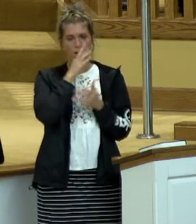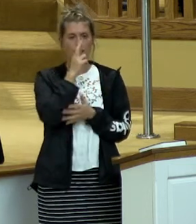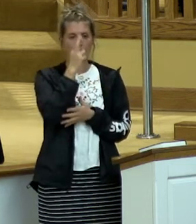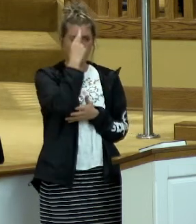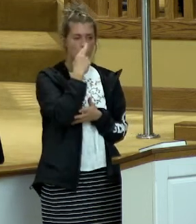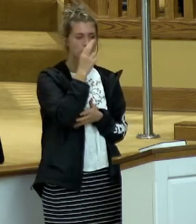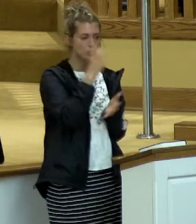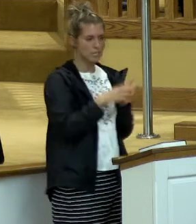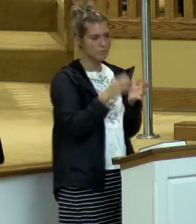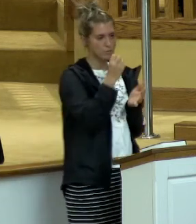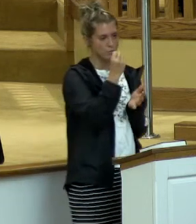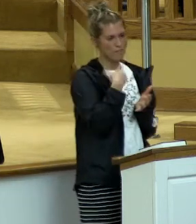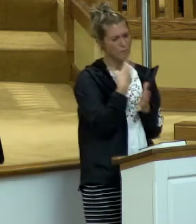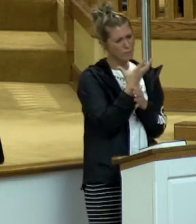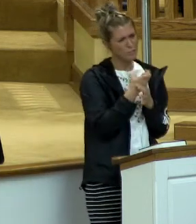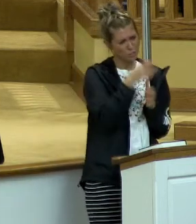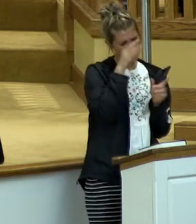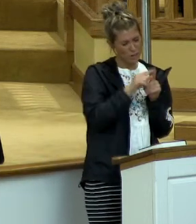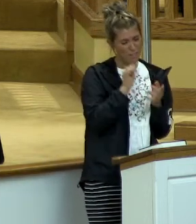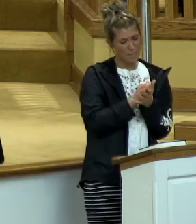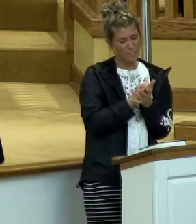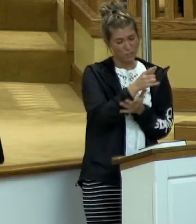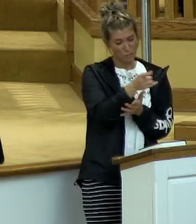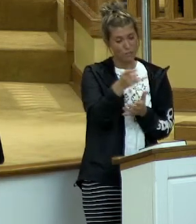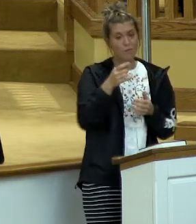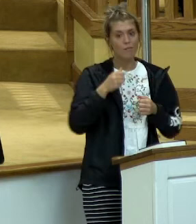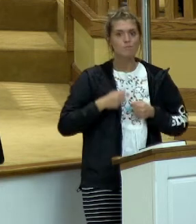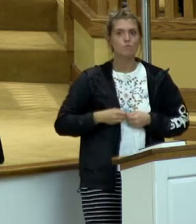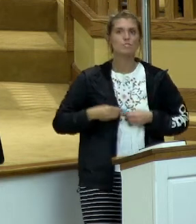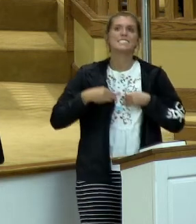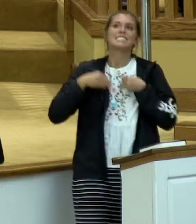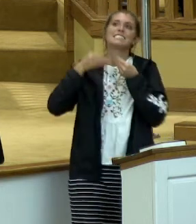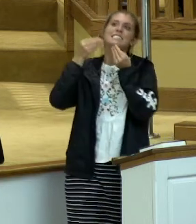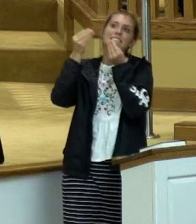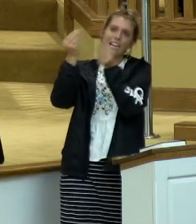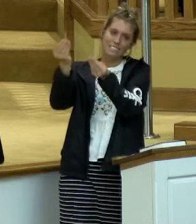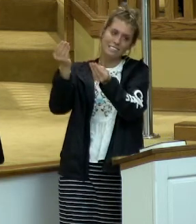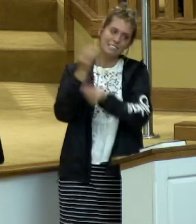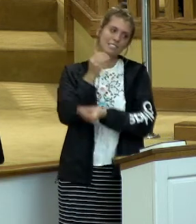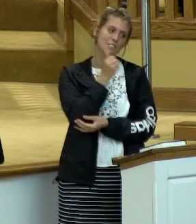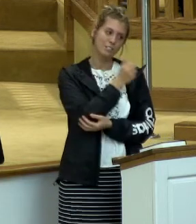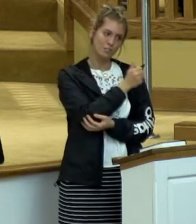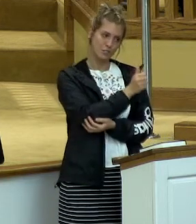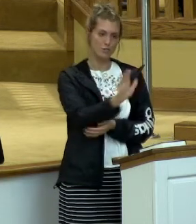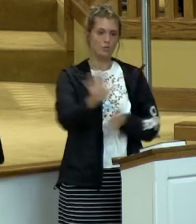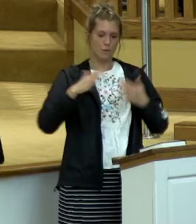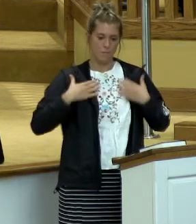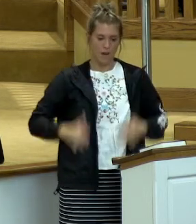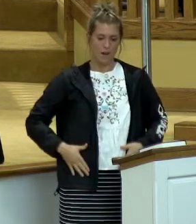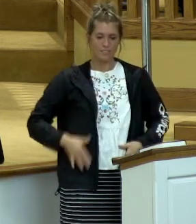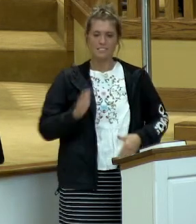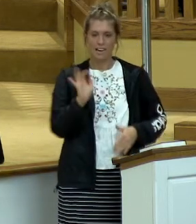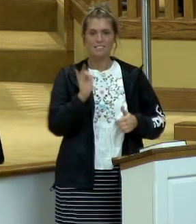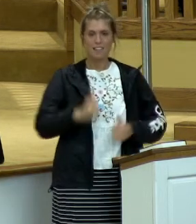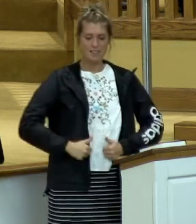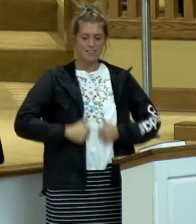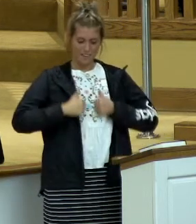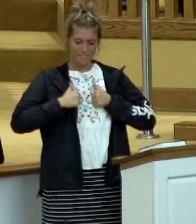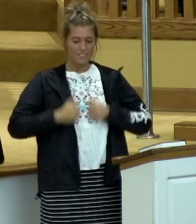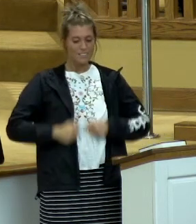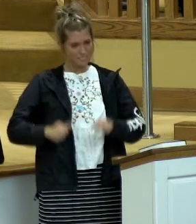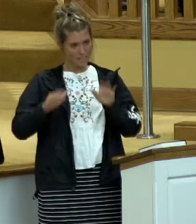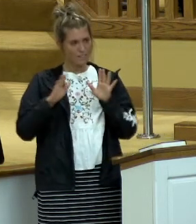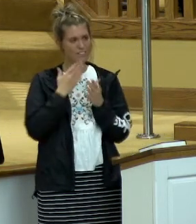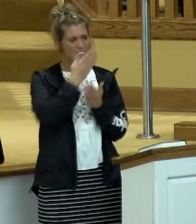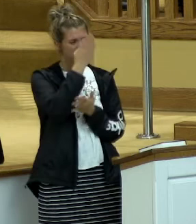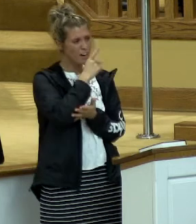chapter 12, right? I beseech you therefore, brethren, by the mercy of God, that you what? Present what? Right. As a what?